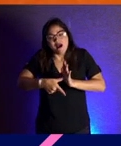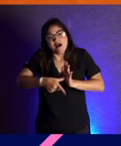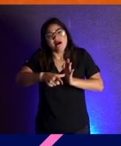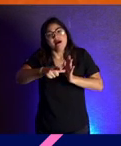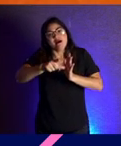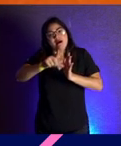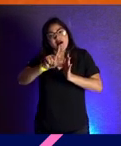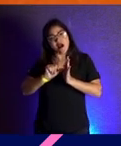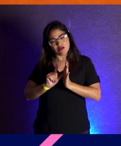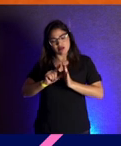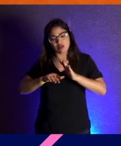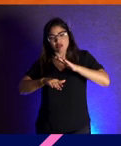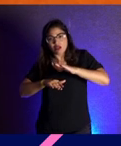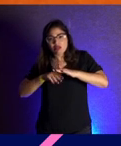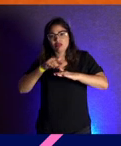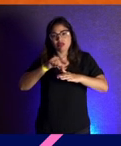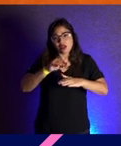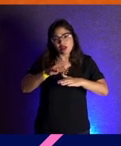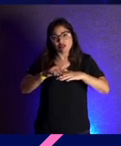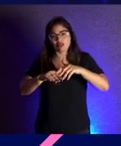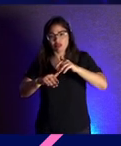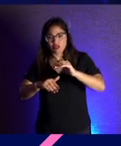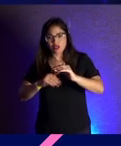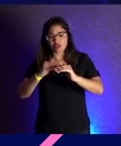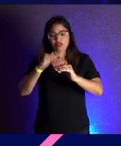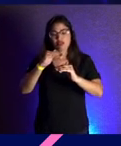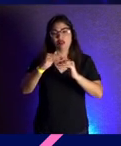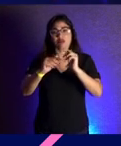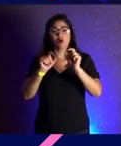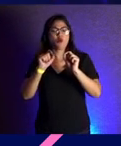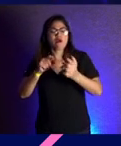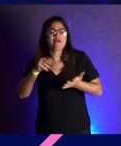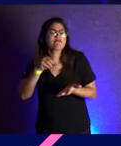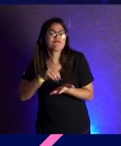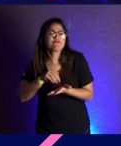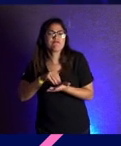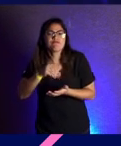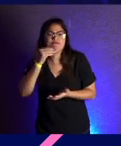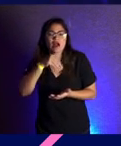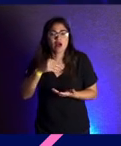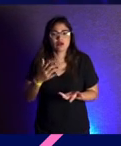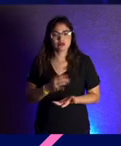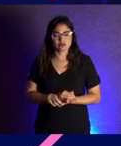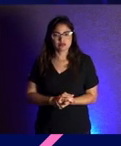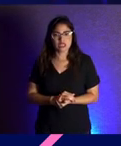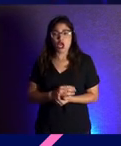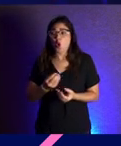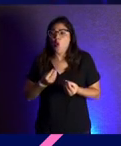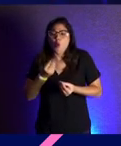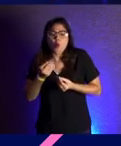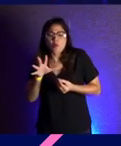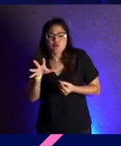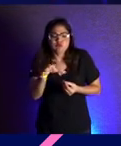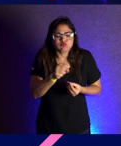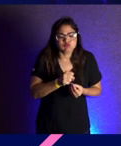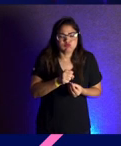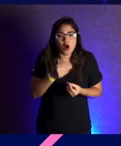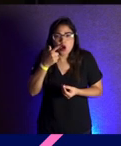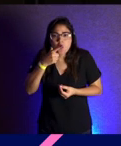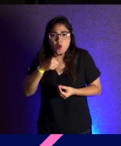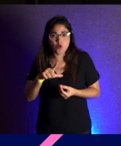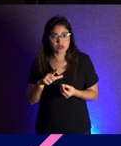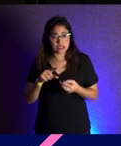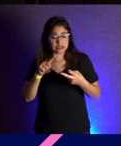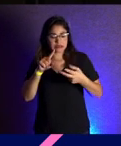figure out what we're missing and how to do it. The second thing I want to take away is that it's not enough to estimate